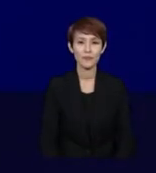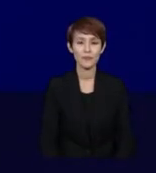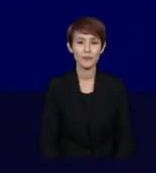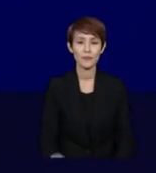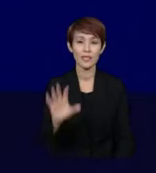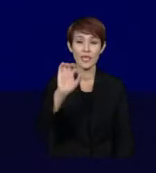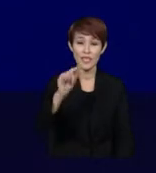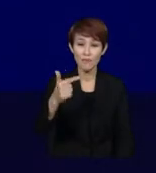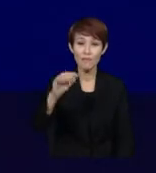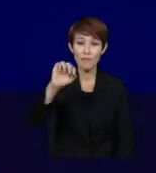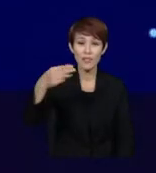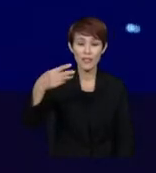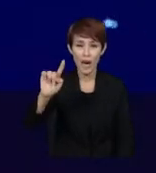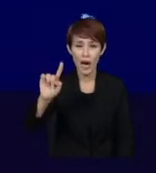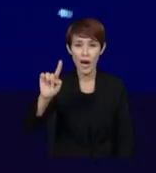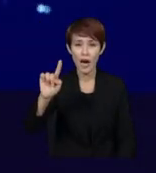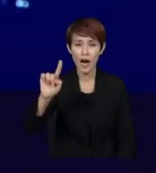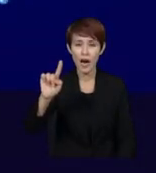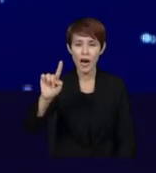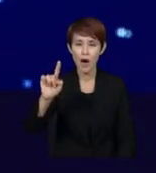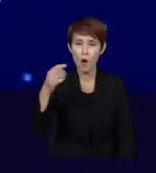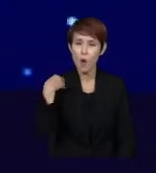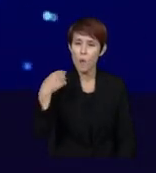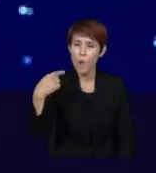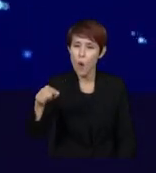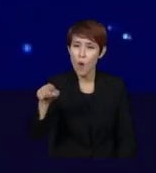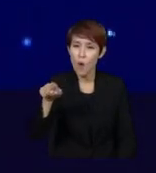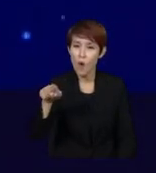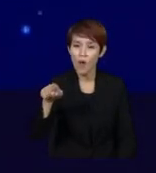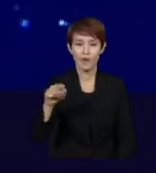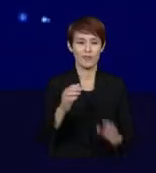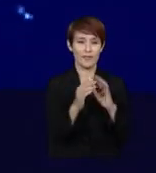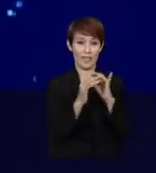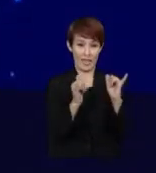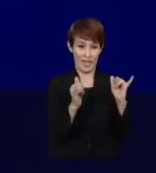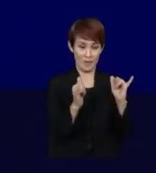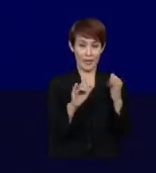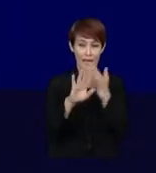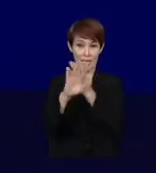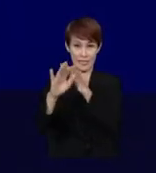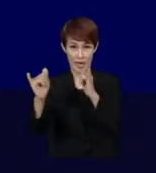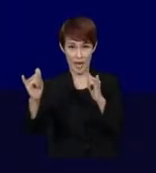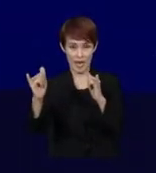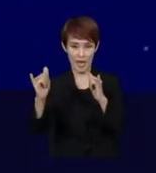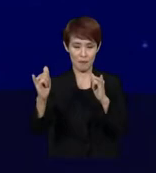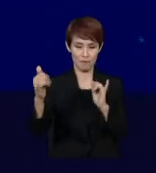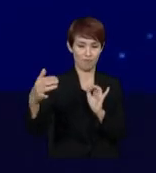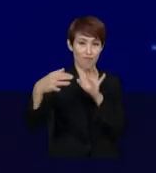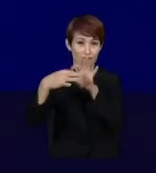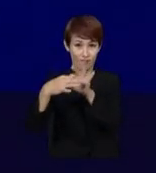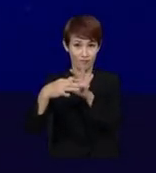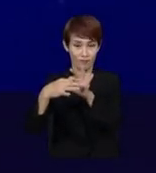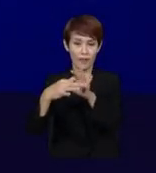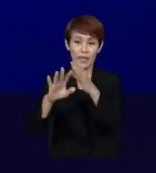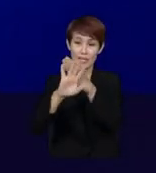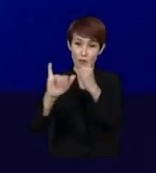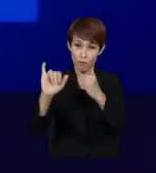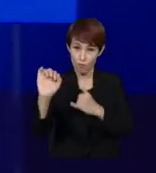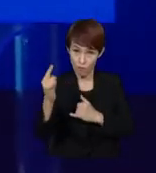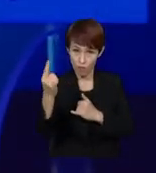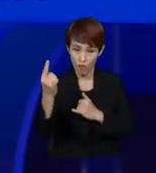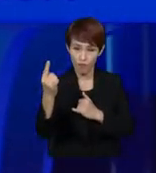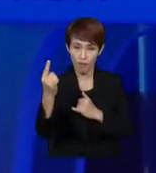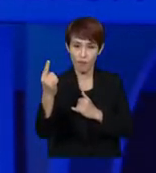it's about reaching people and being reached by them. This is what roads